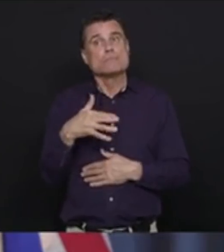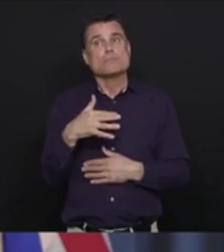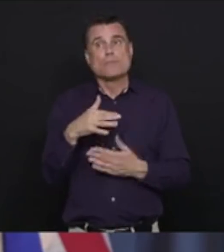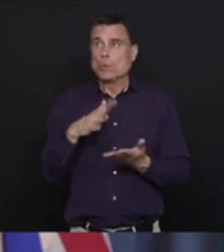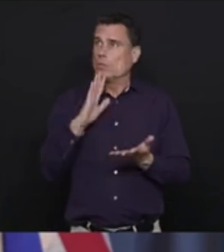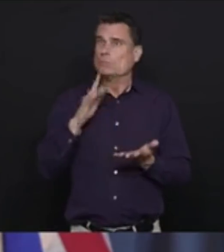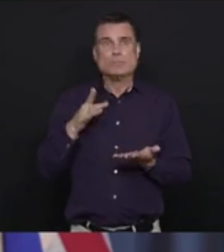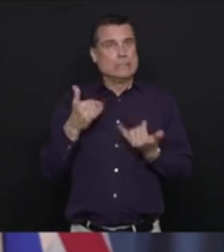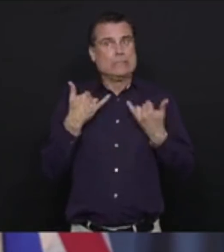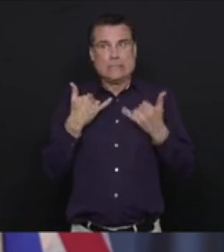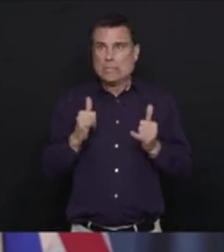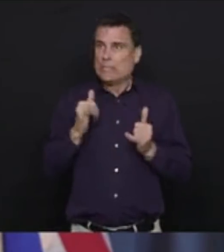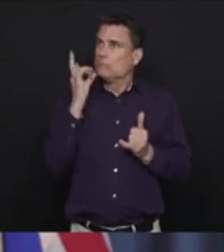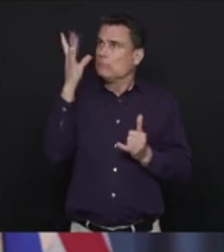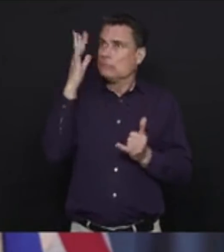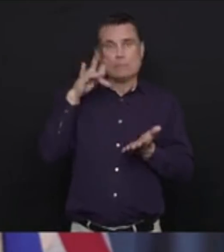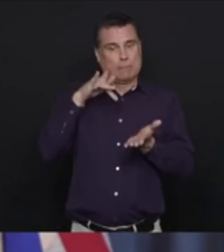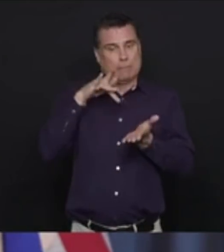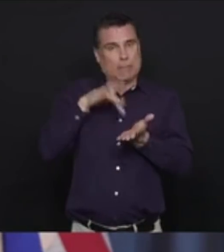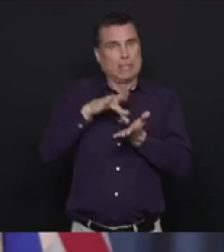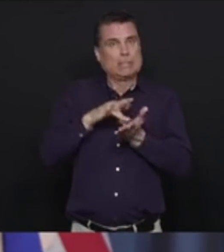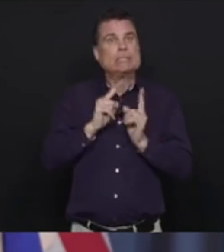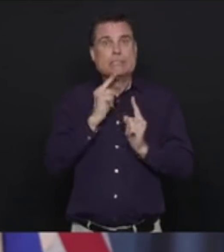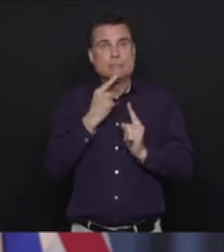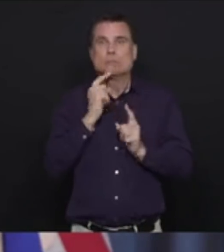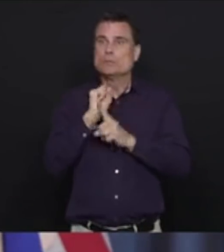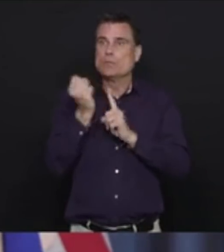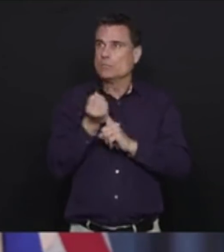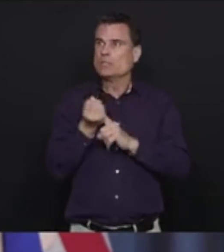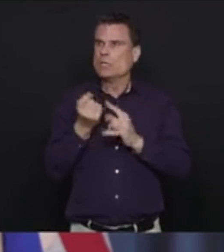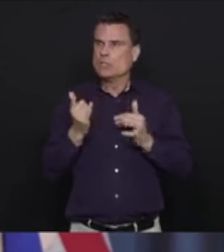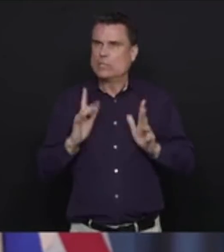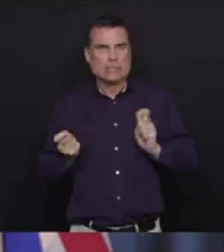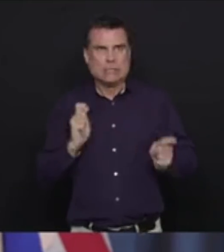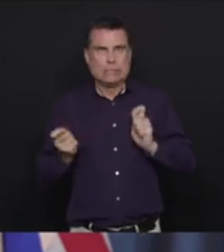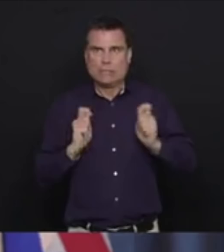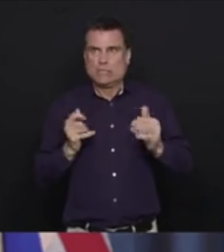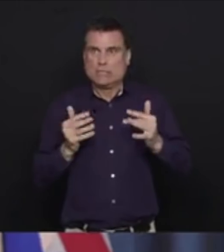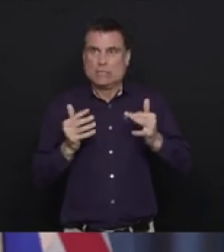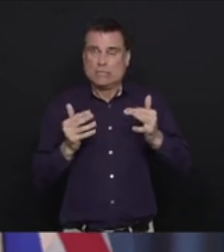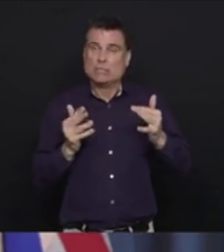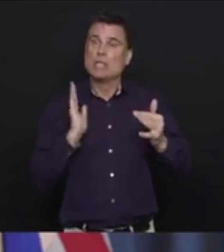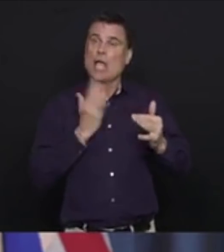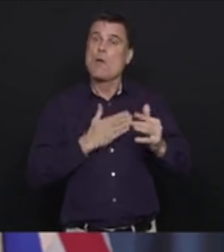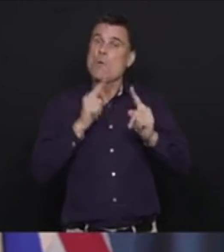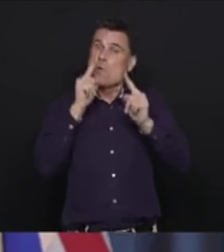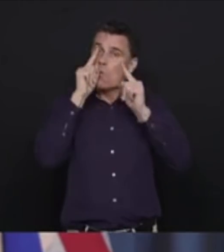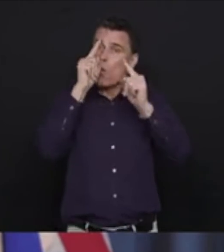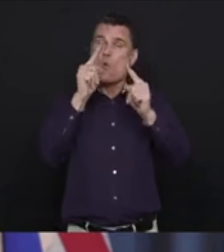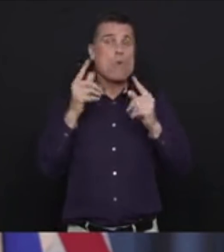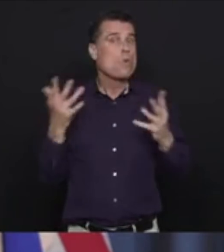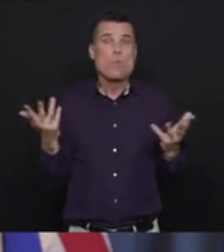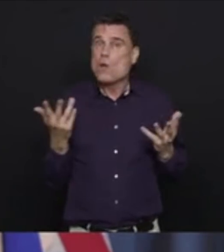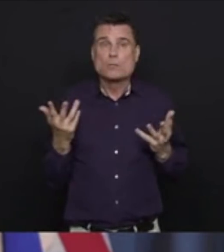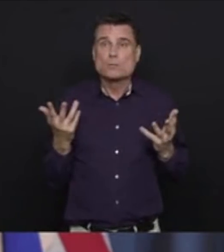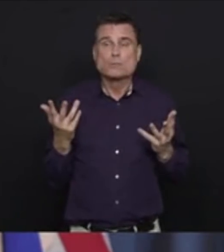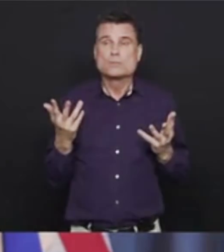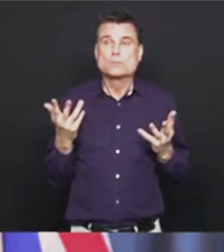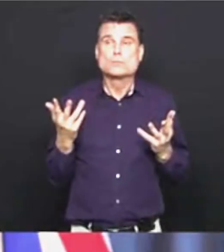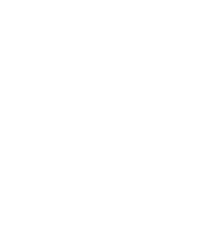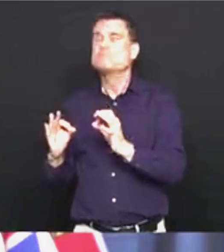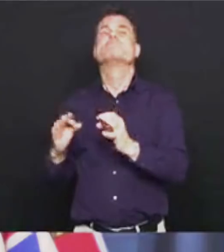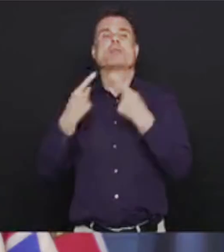at that lower rate, to try and keep that inflection and try and do the best we can to prevent transmission everywhere in our communities